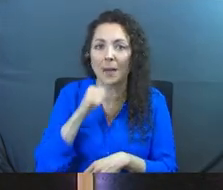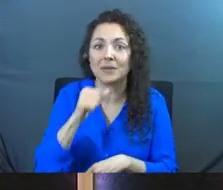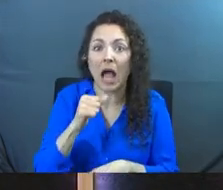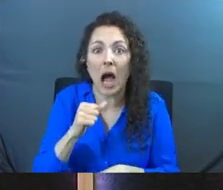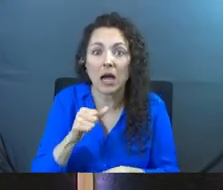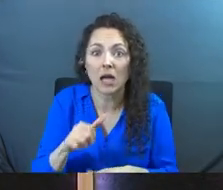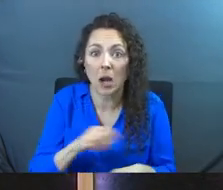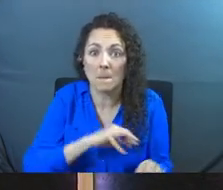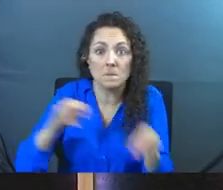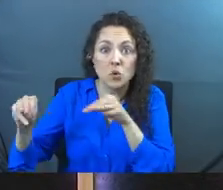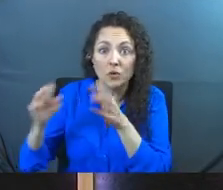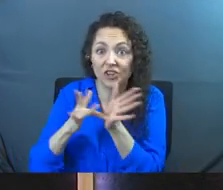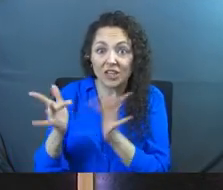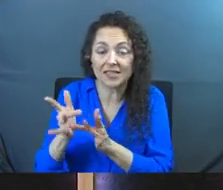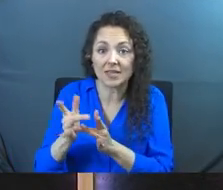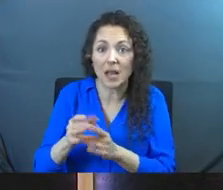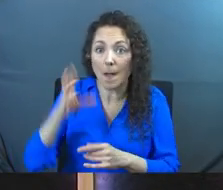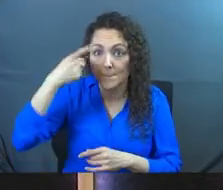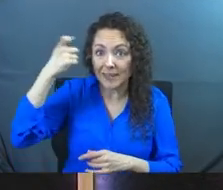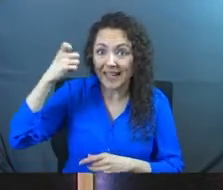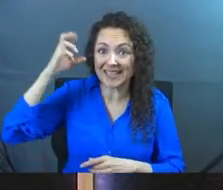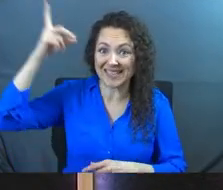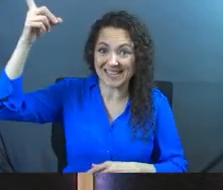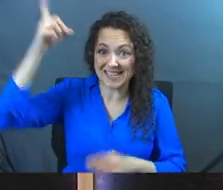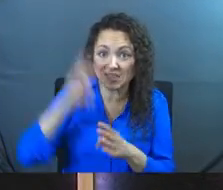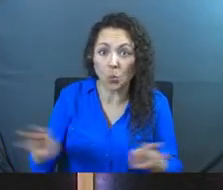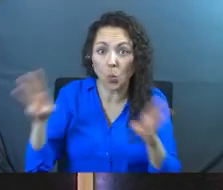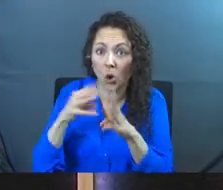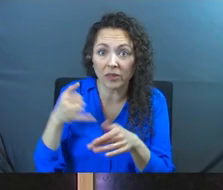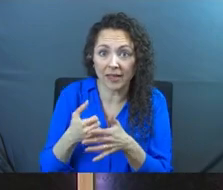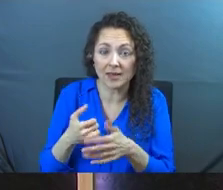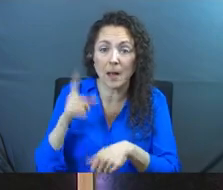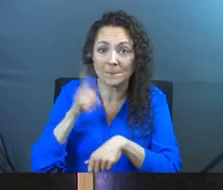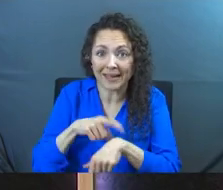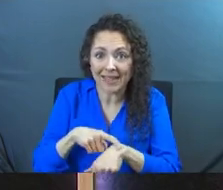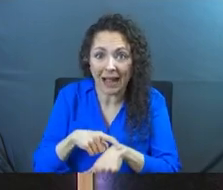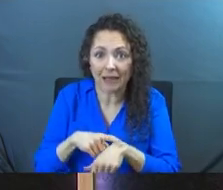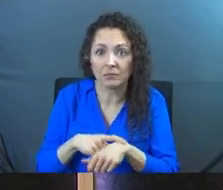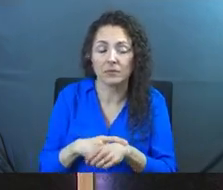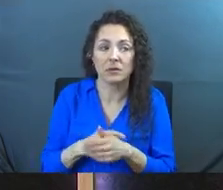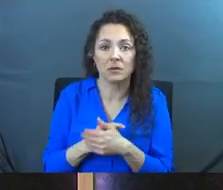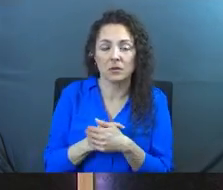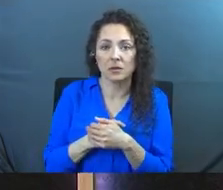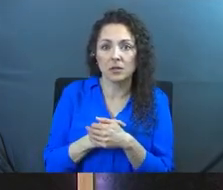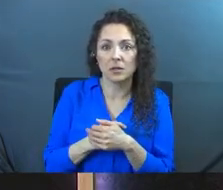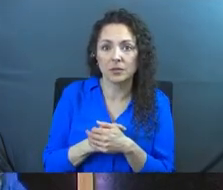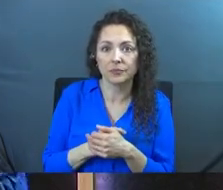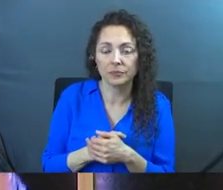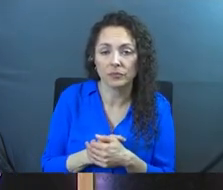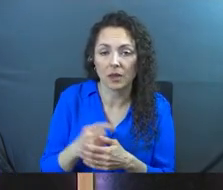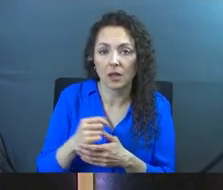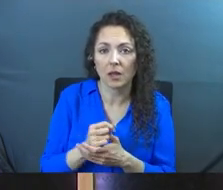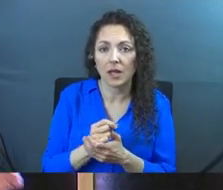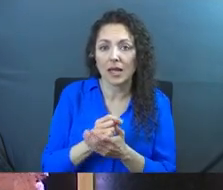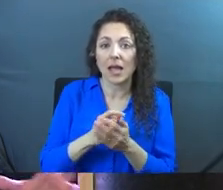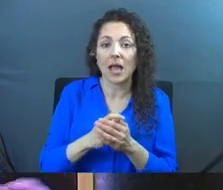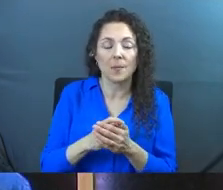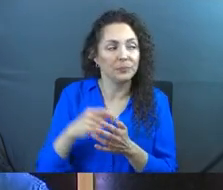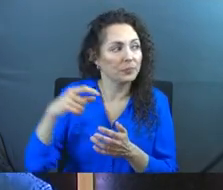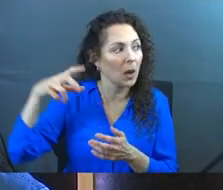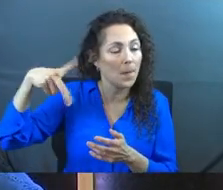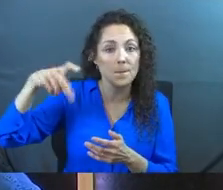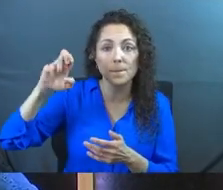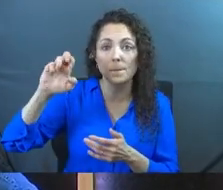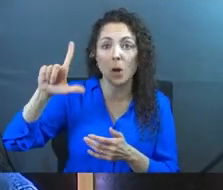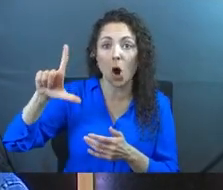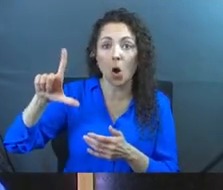it's worth it. It's so worth it. The Apostle Paul in Philippians says it like this. And he's just listed all of this awesome stuff